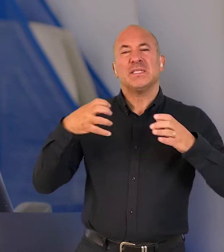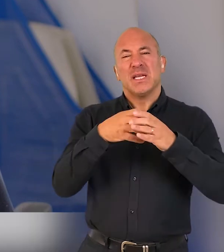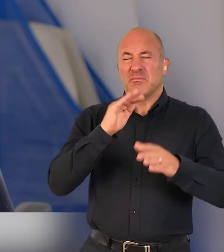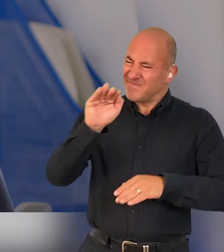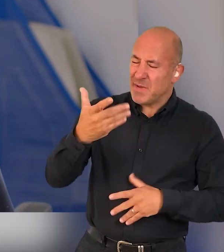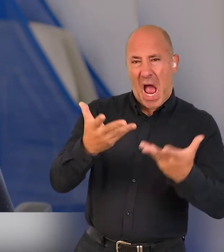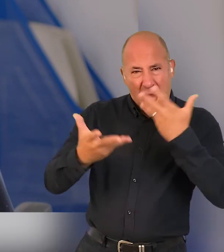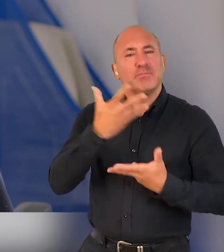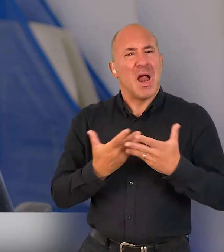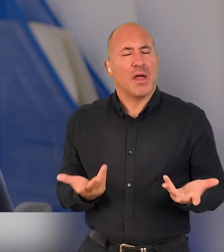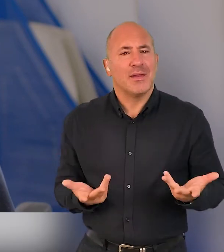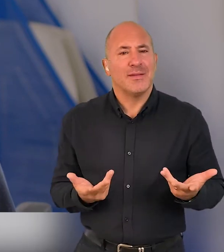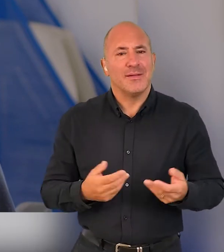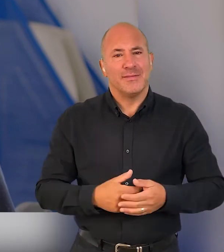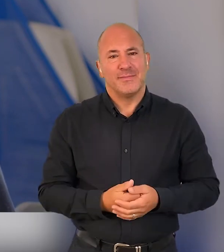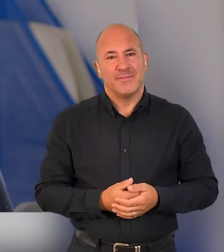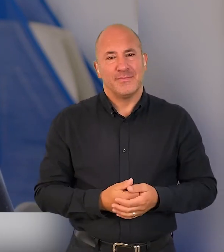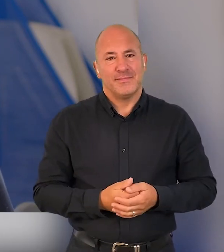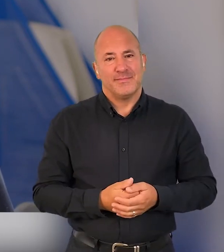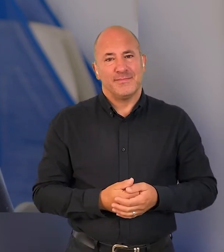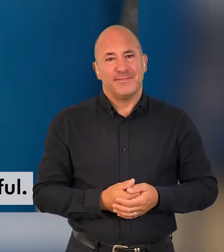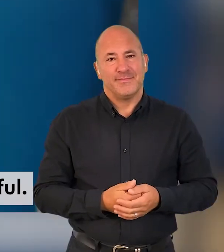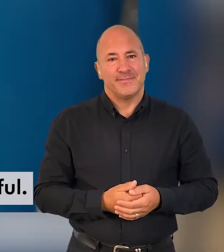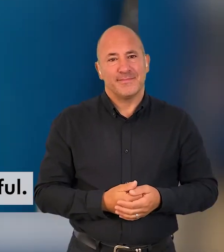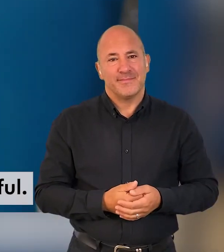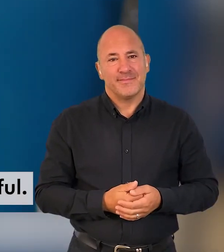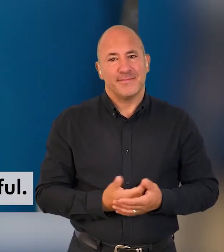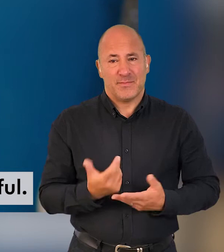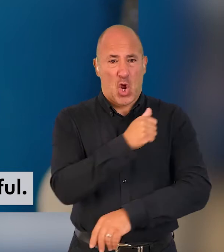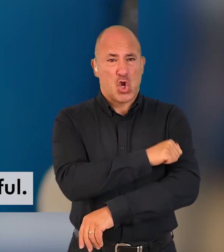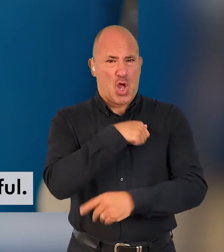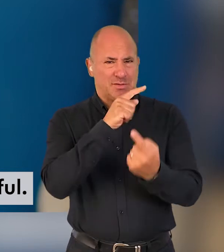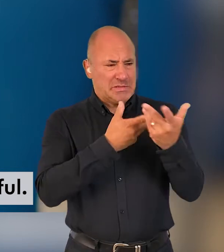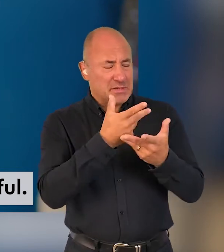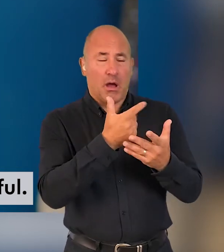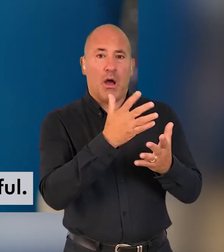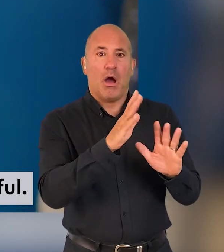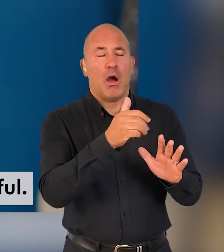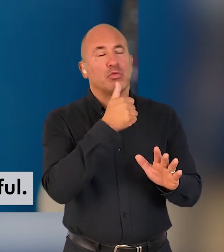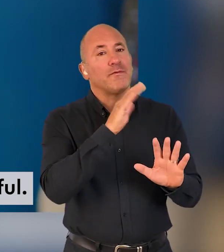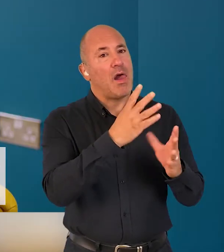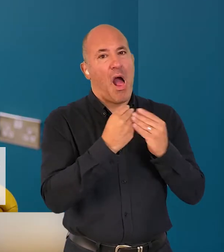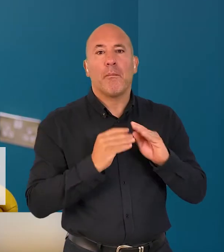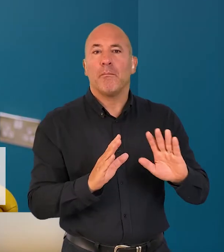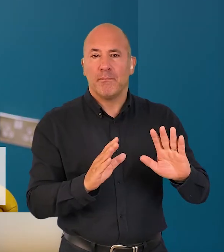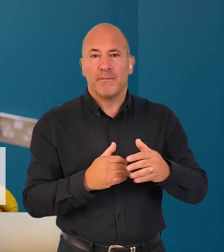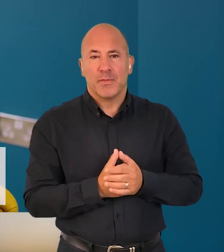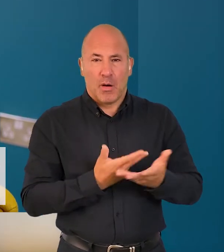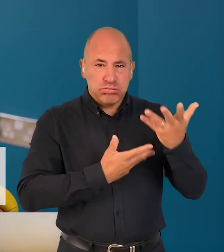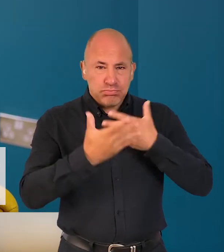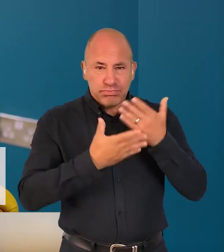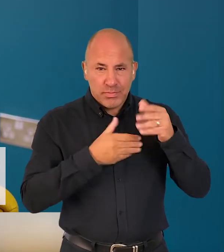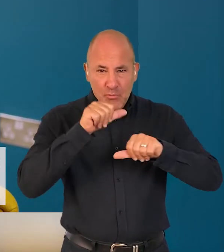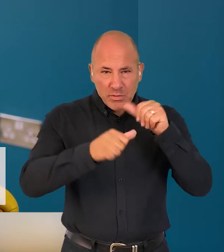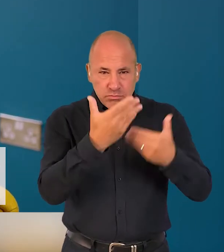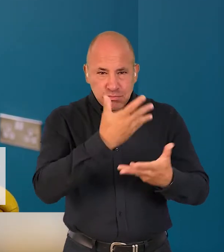stage, please do ask your clinical team to explain further. I spoke to the nurse, who was really helpful. She went through the whole process